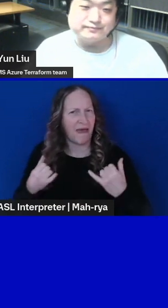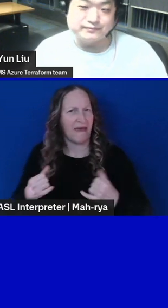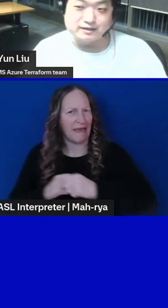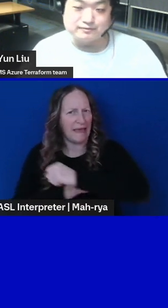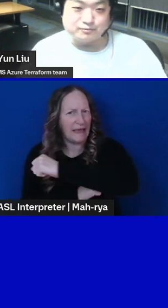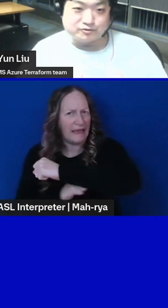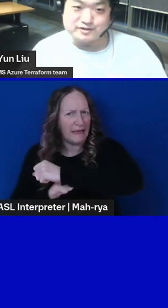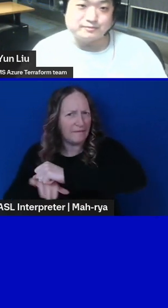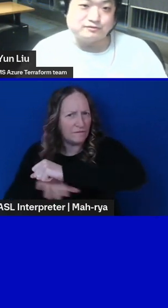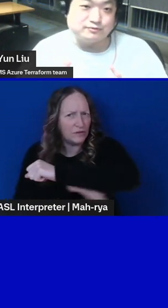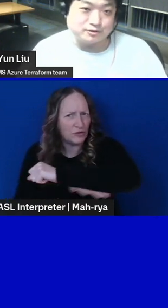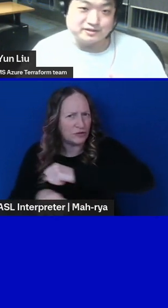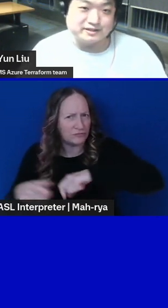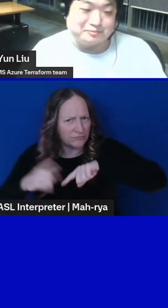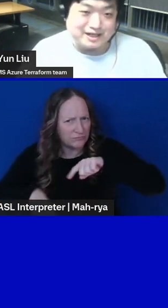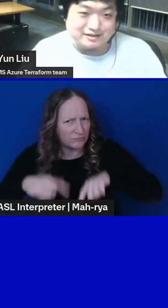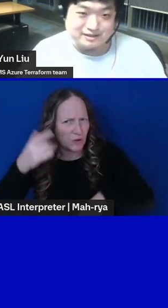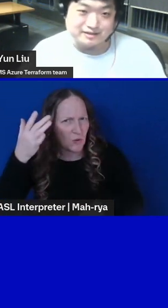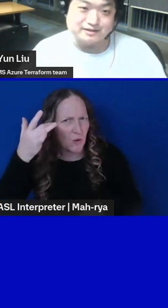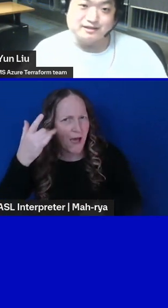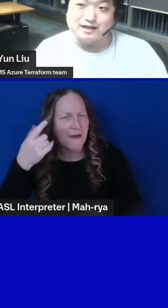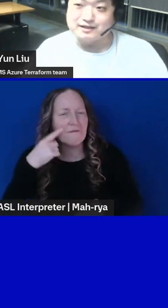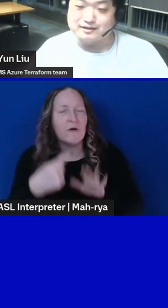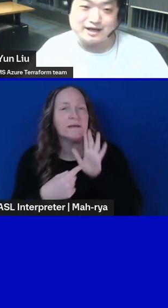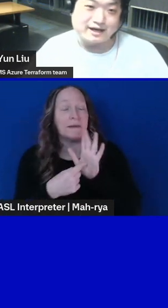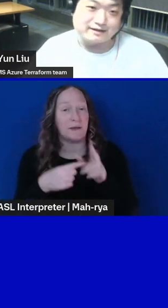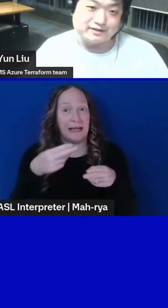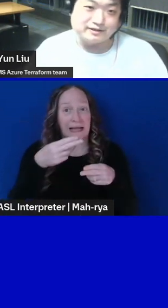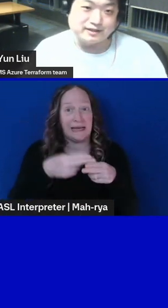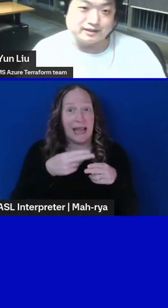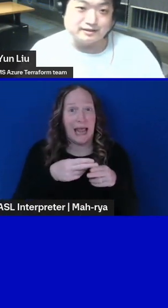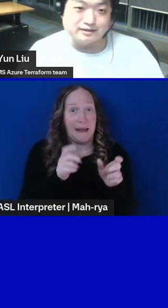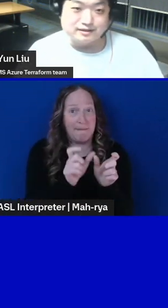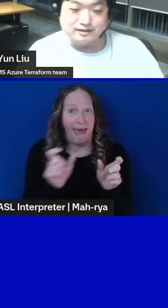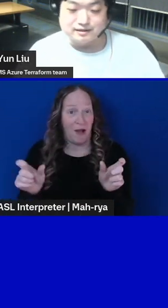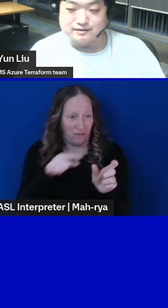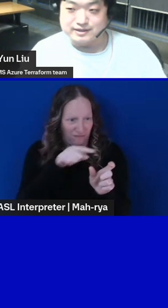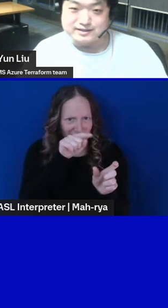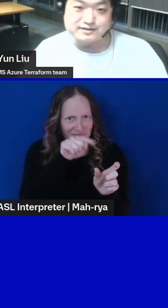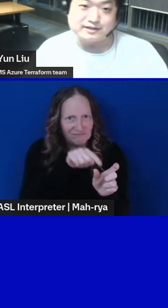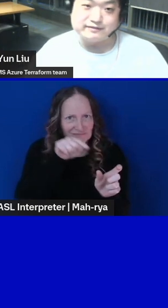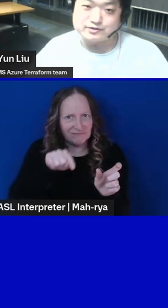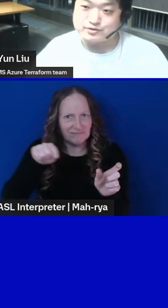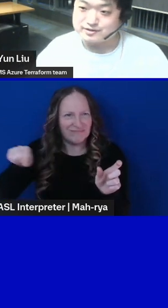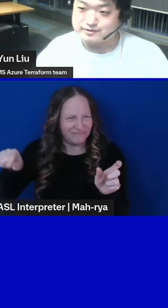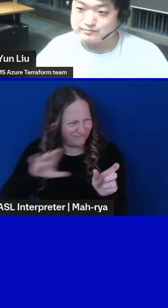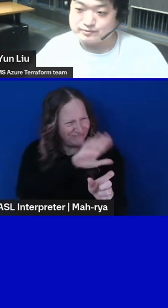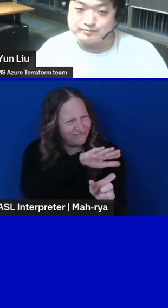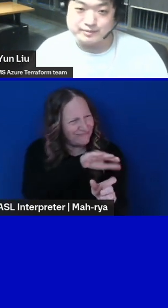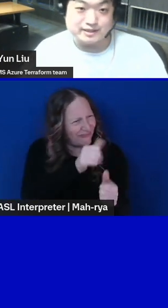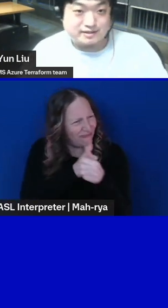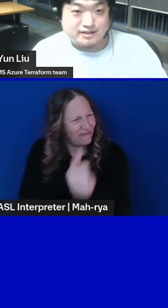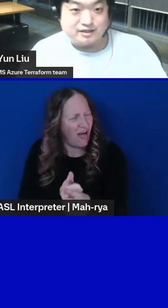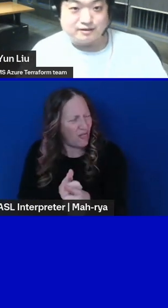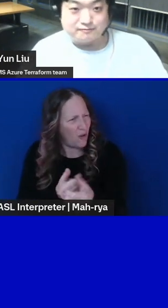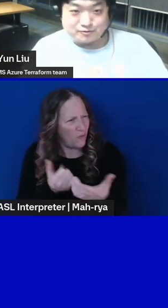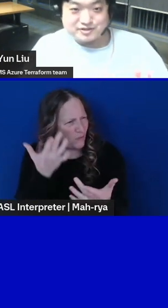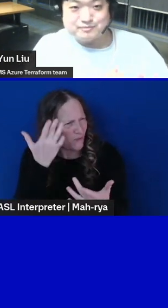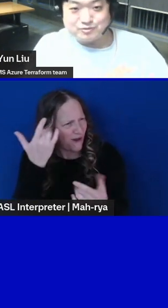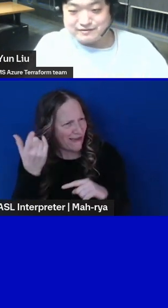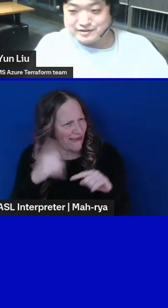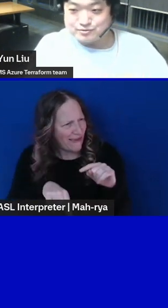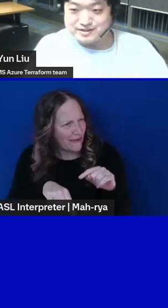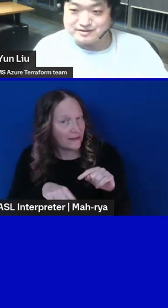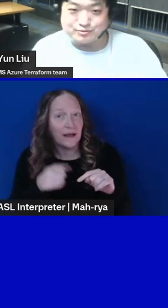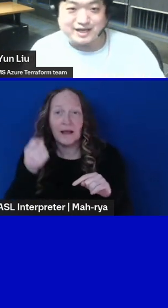give me a, for example, follow the name pattern I have in the existing infrastructure. Because for